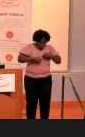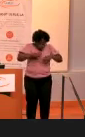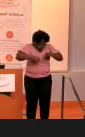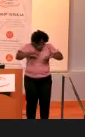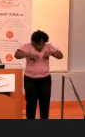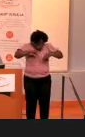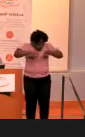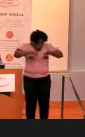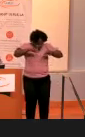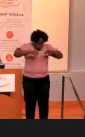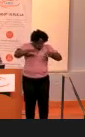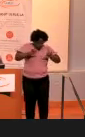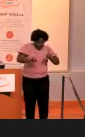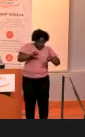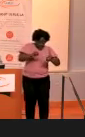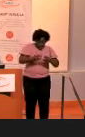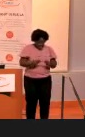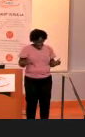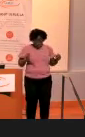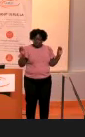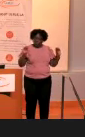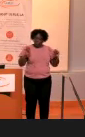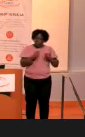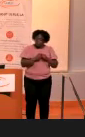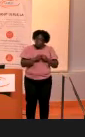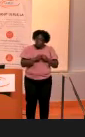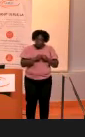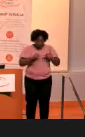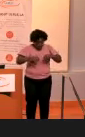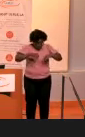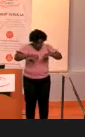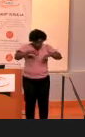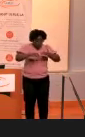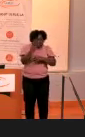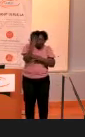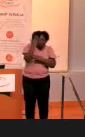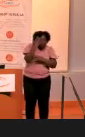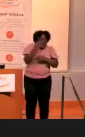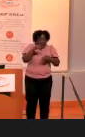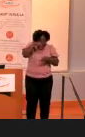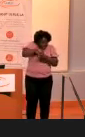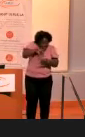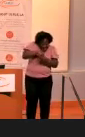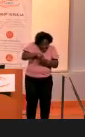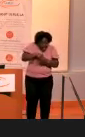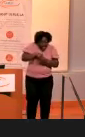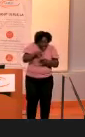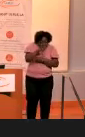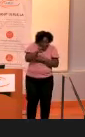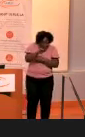the bubbles stay there. They don't really go away. And the bubbles are present because of the protein that's there in the